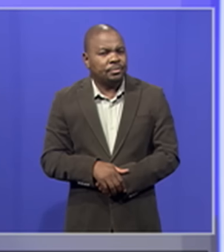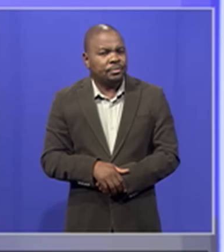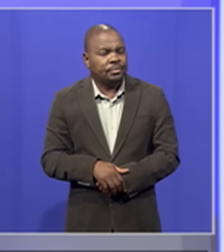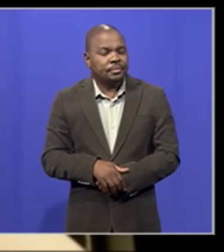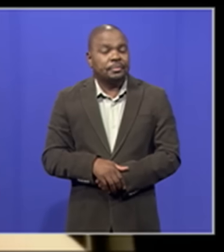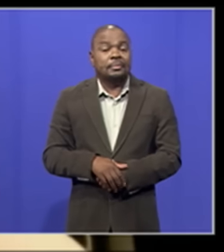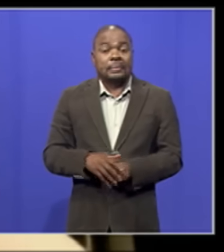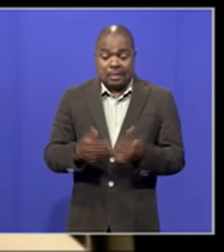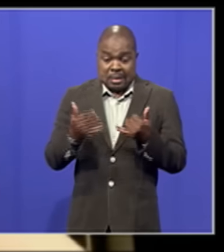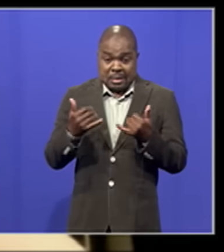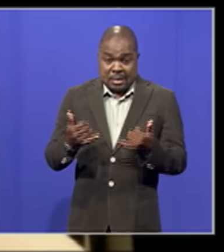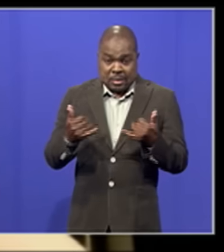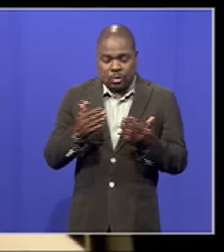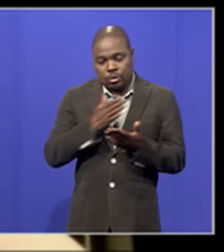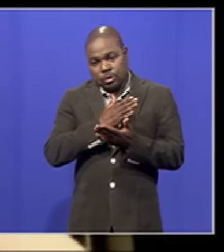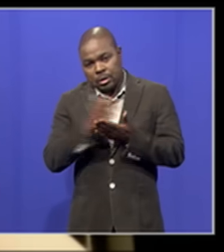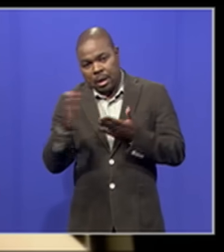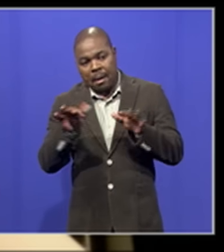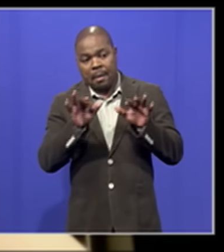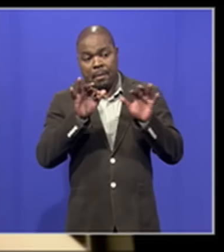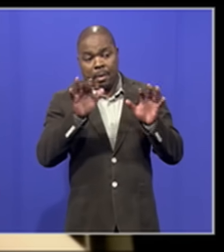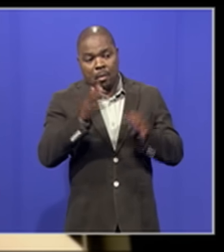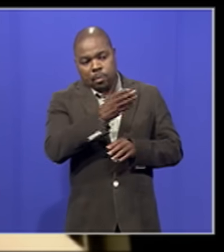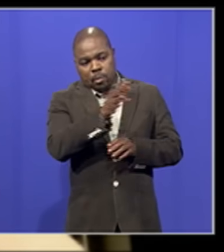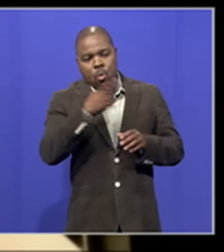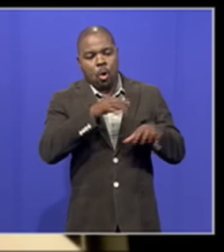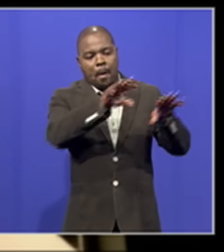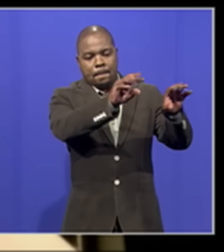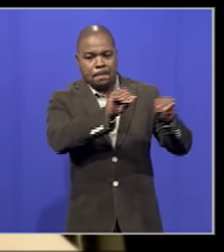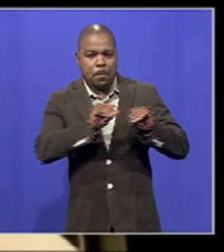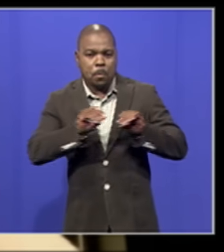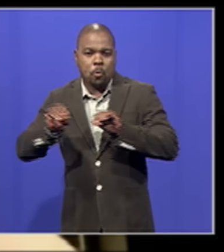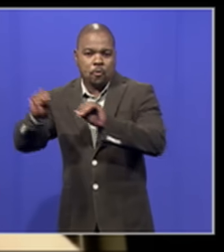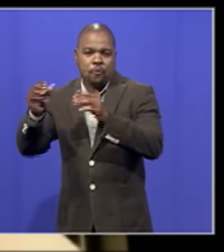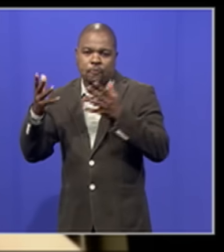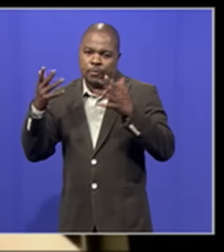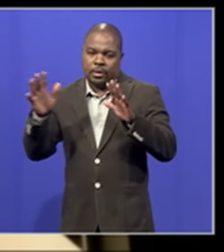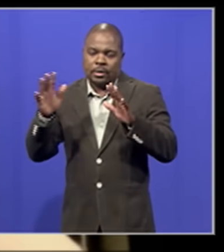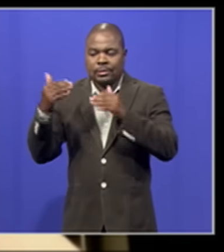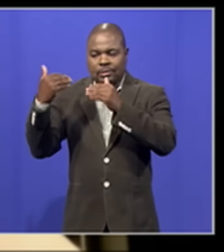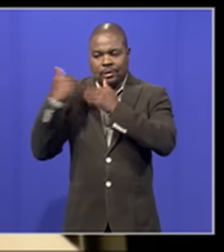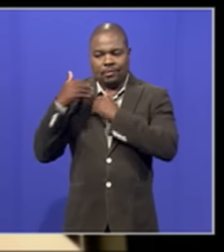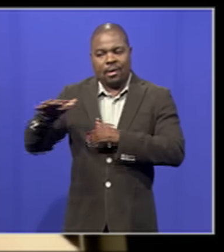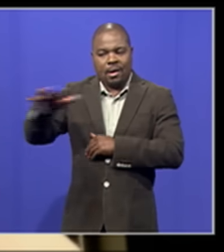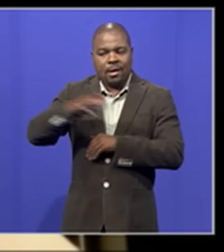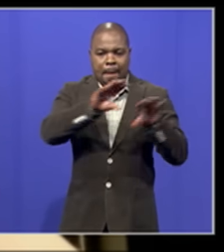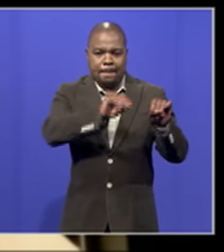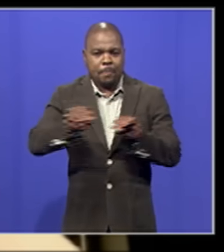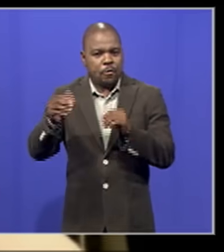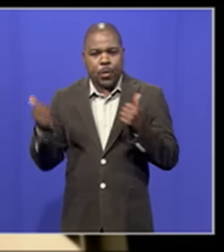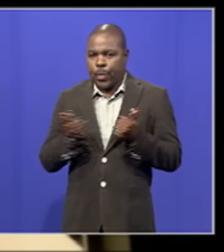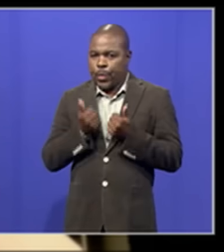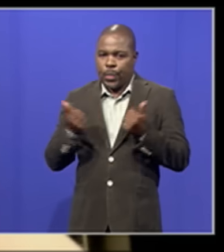ge le re bjale go na le badudi ba re setse re ba tlositše ka mafelong a bona go ya mafelong a polokego re di go ba thuša